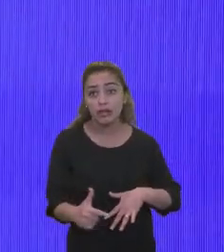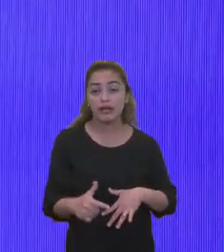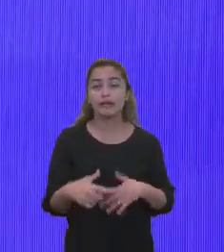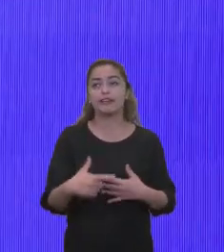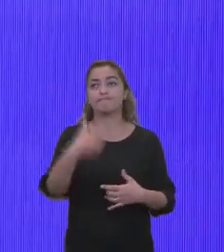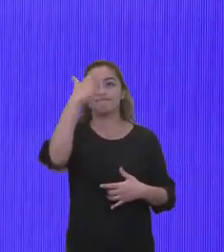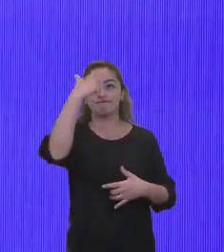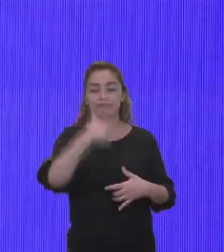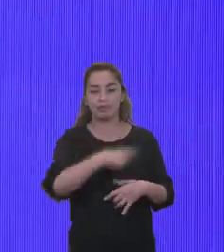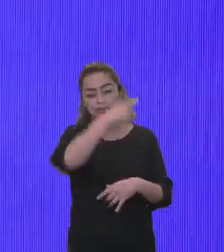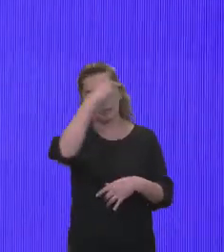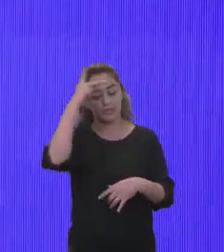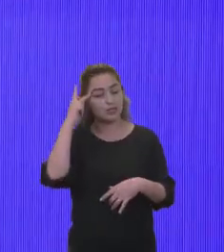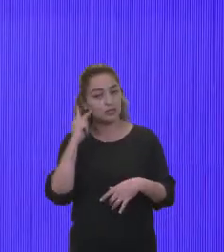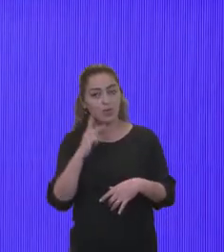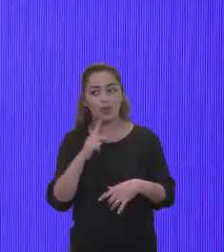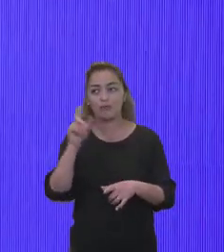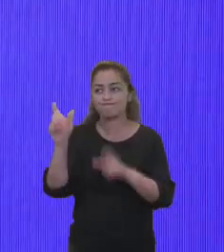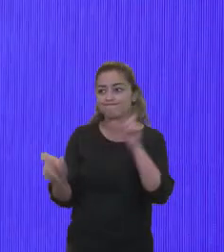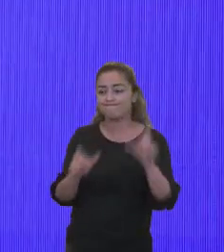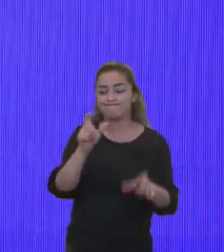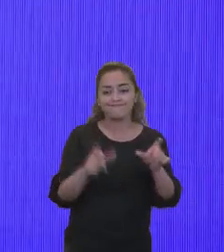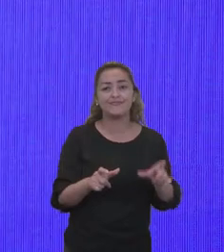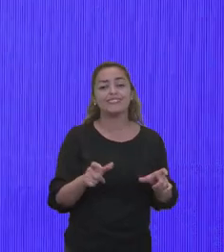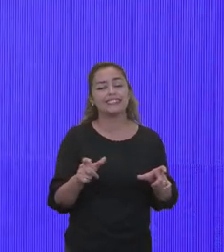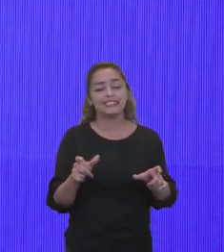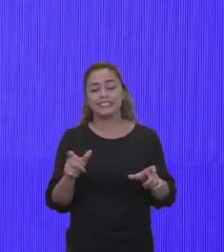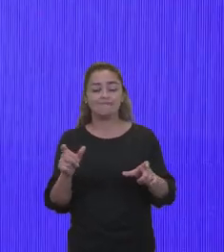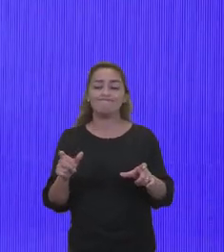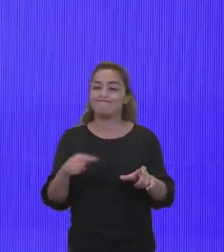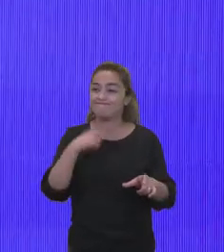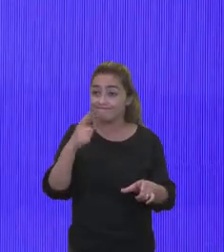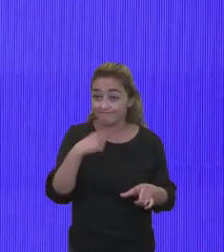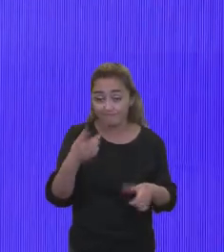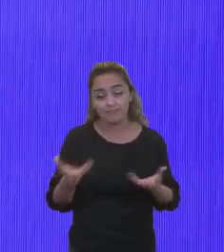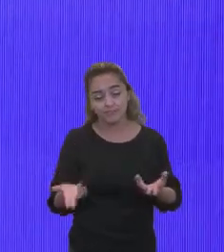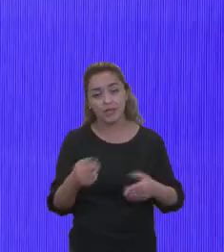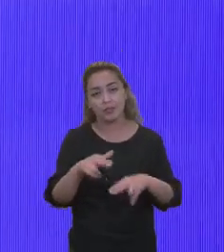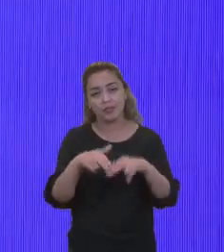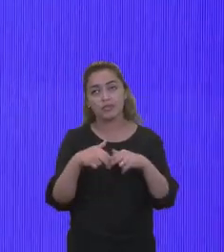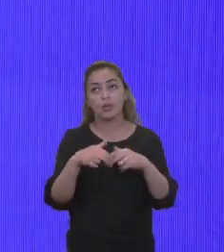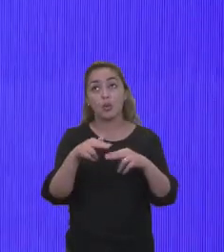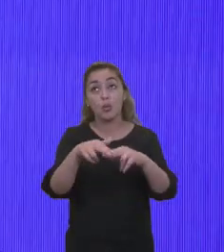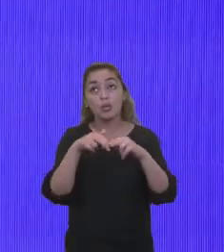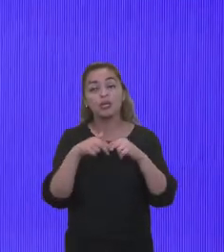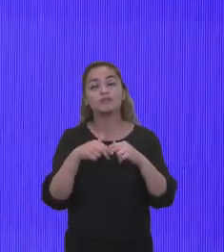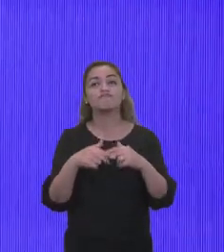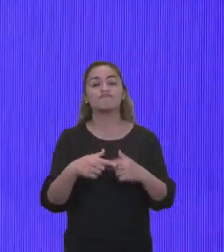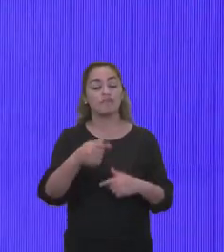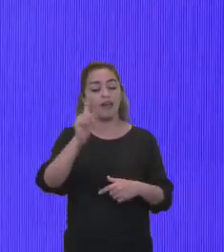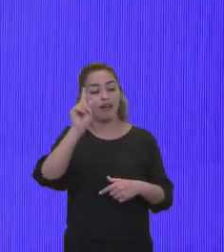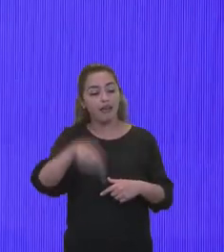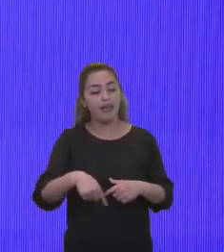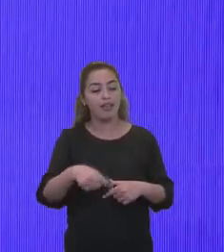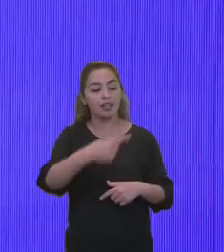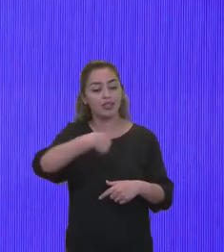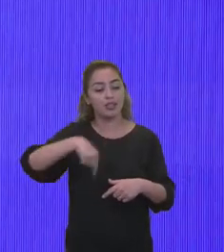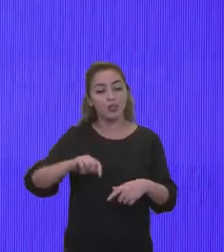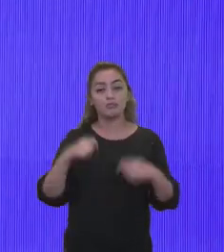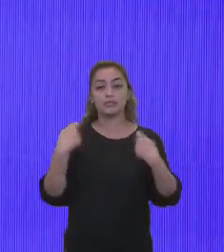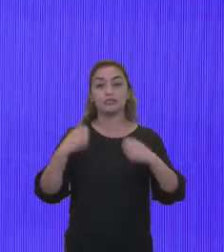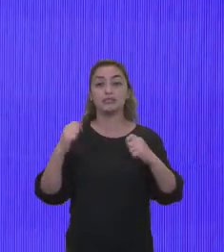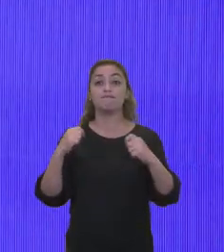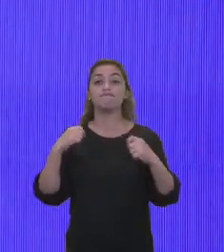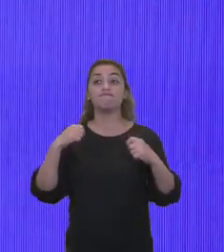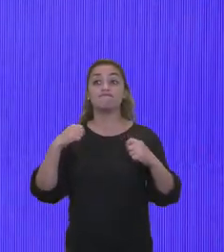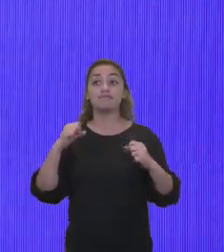anywhere will affect everyone's citizenship, including here in this room. So I think it's a matter of honor for us